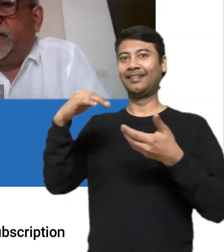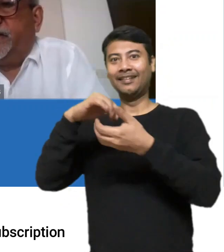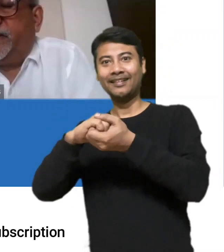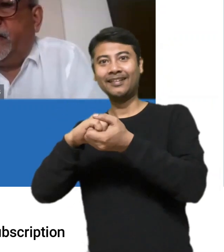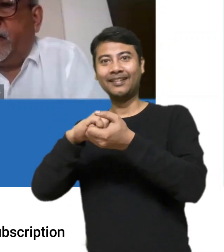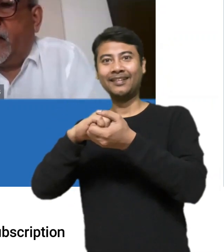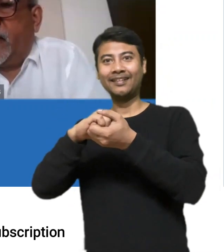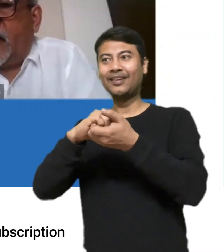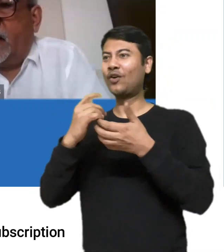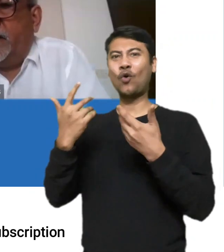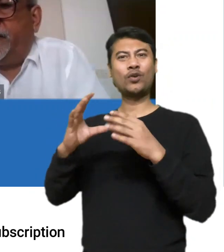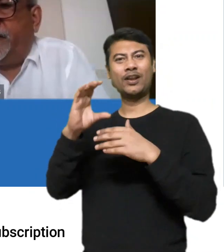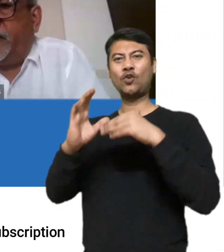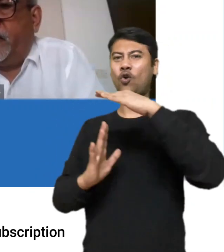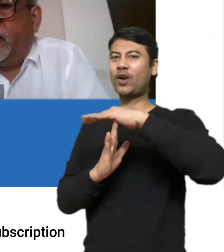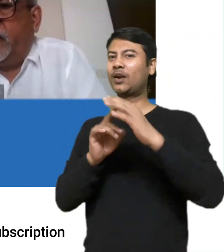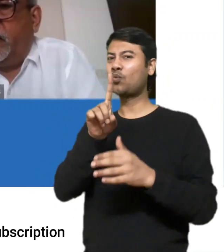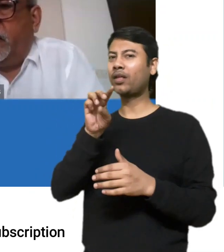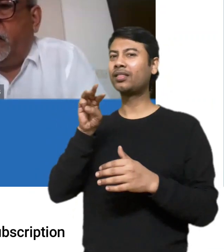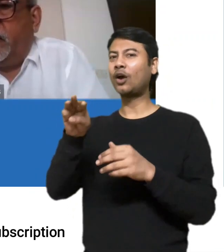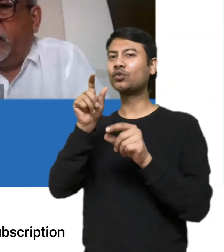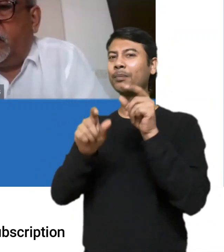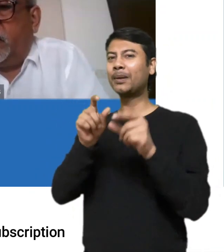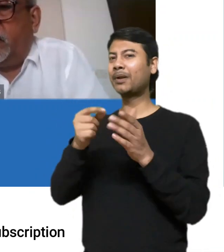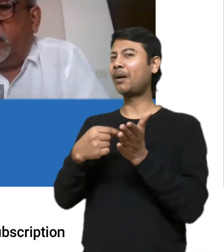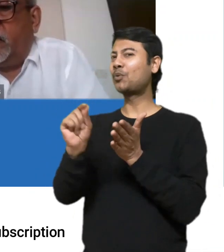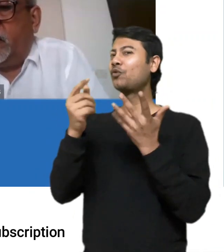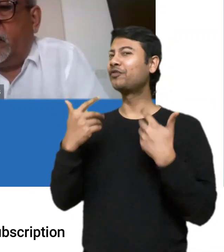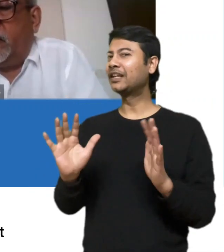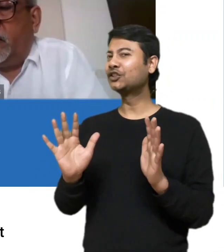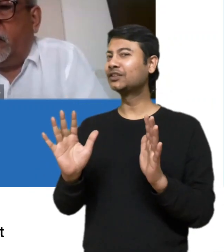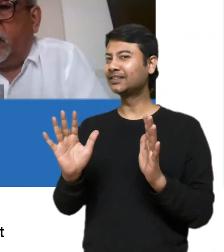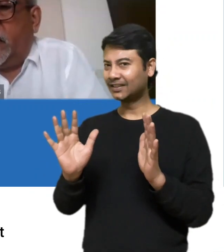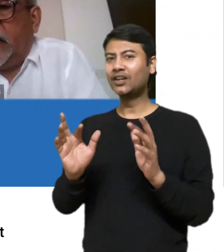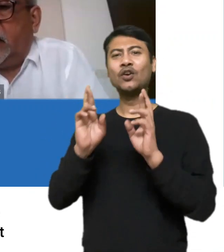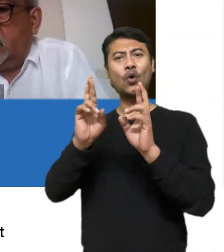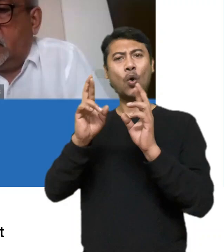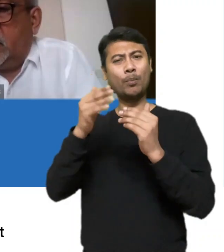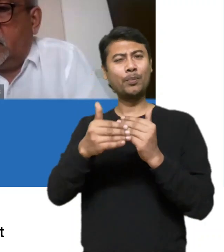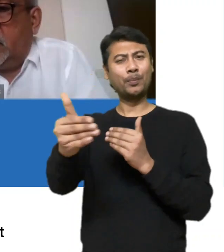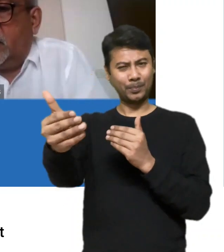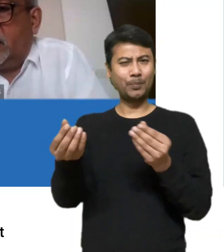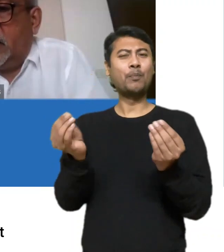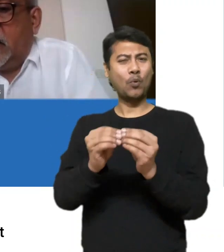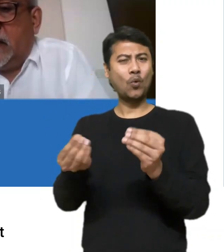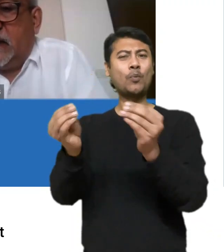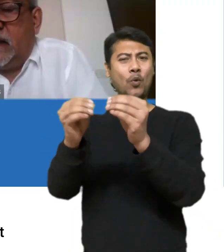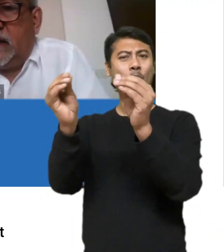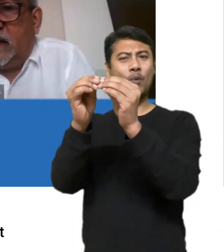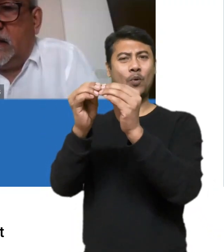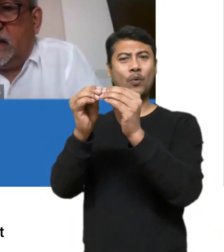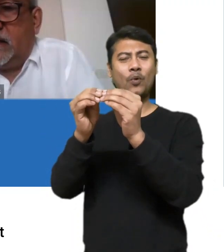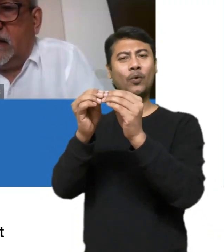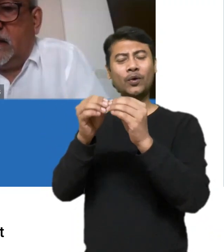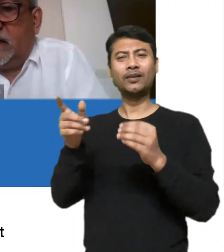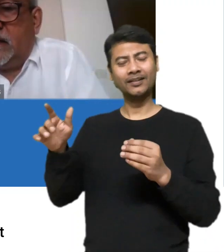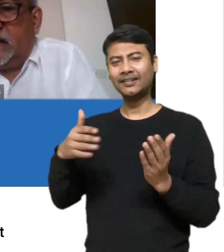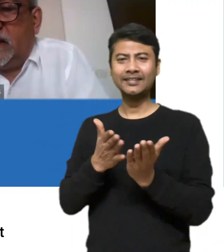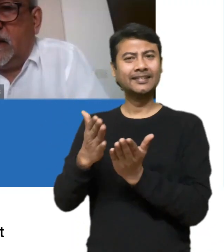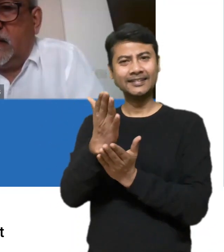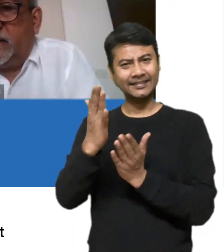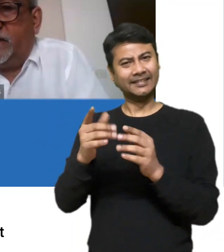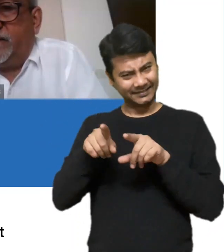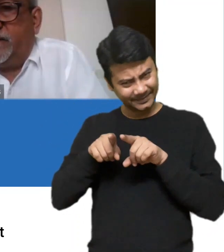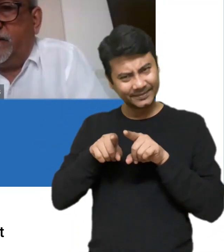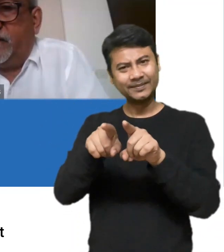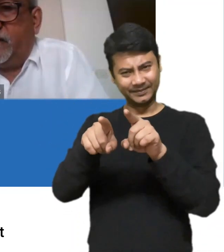you a contract for 1,000 people right now for subscription. We hope yeah, more as you know, we find. So let us